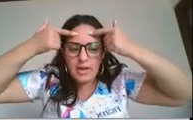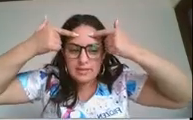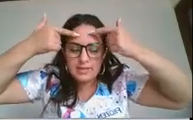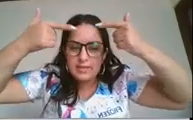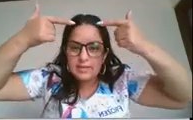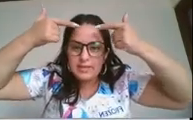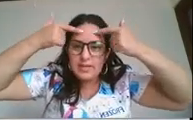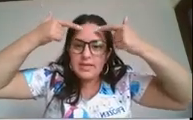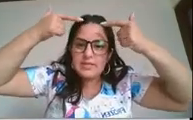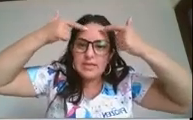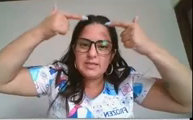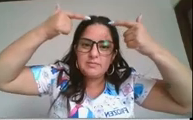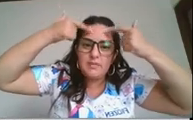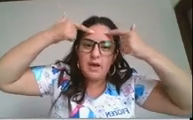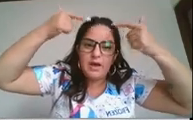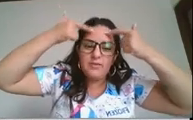forehead.